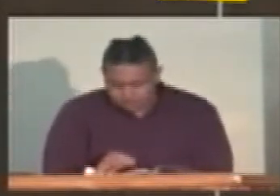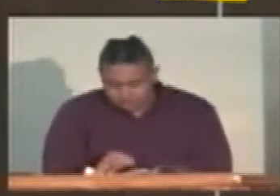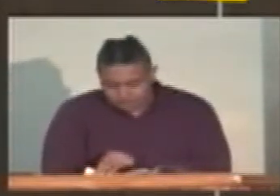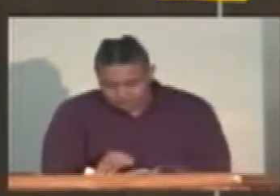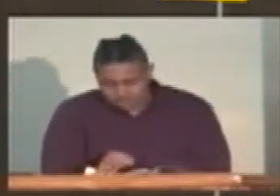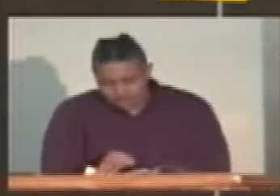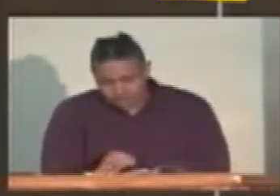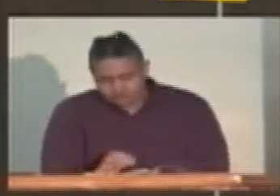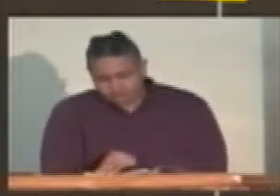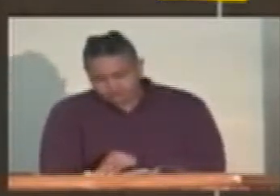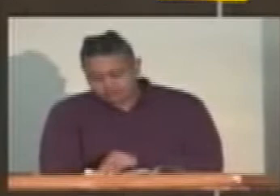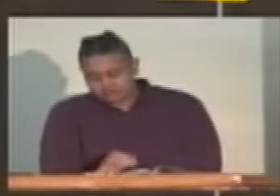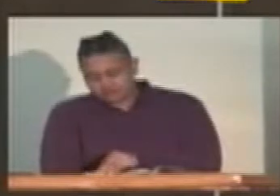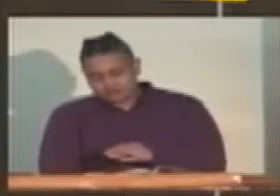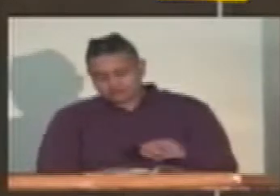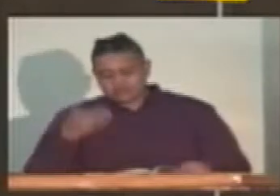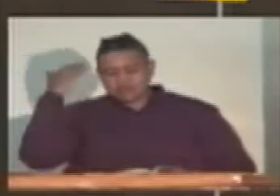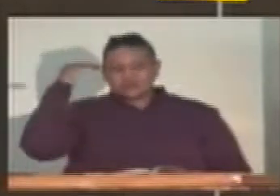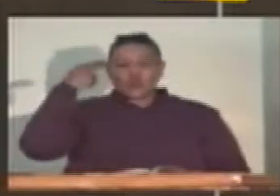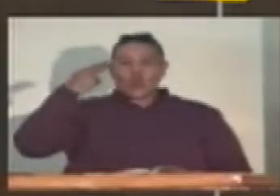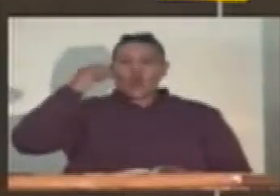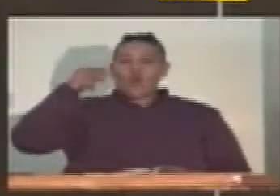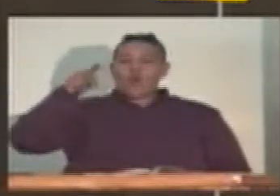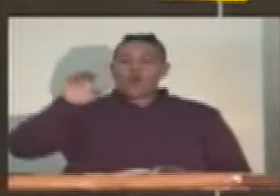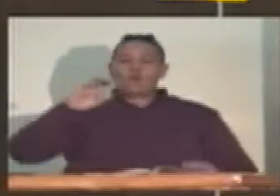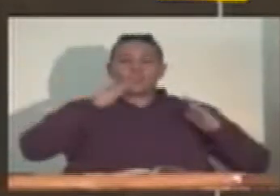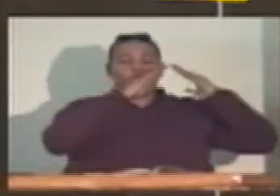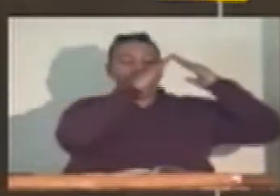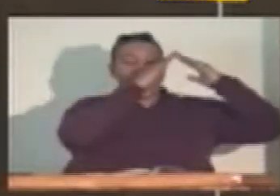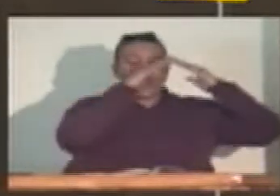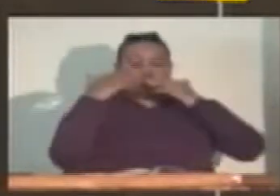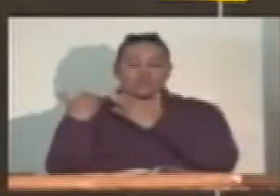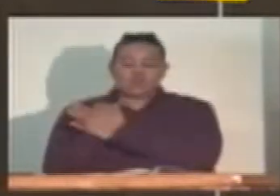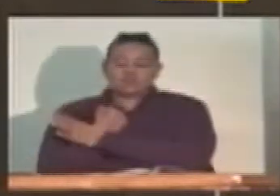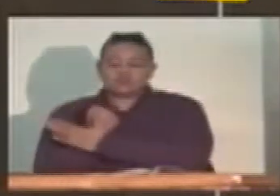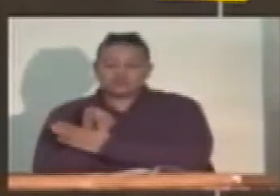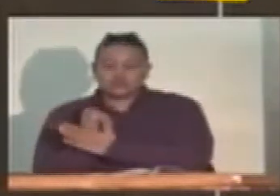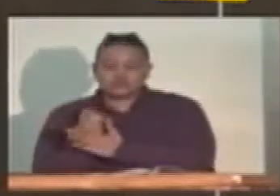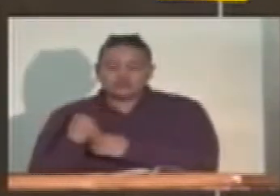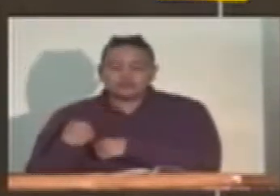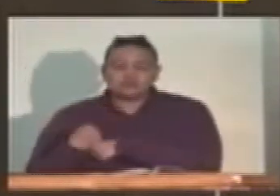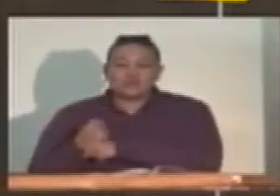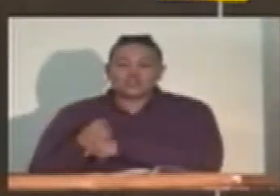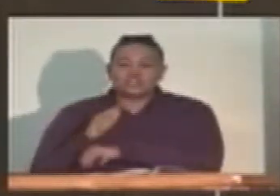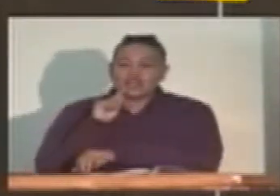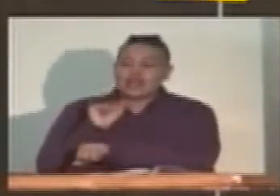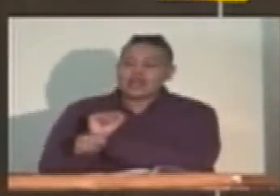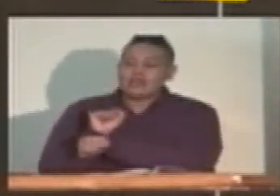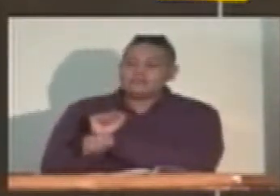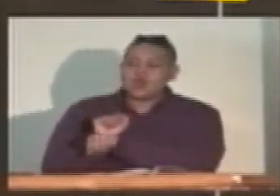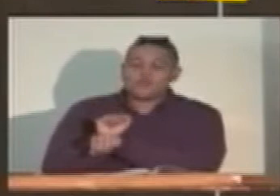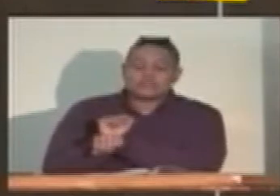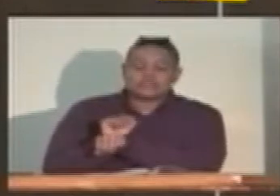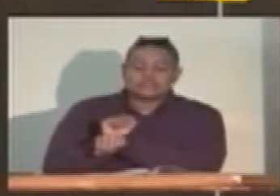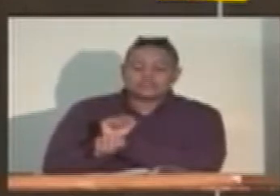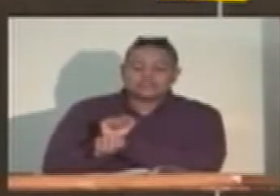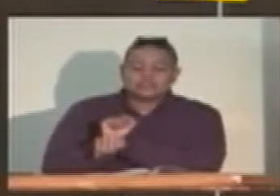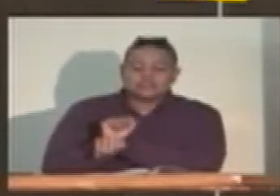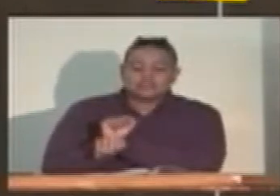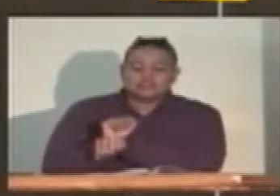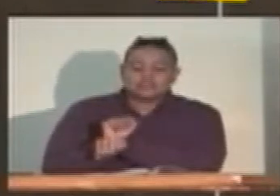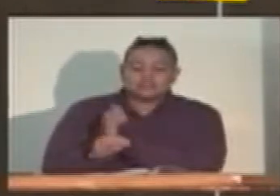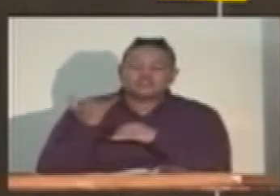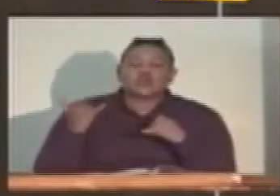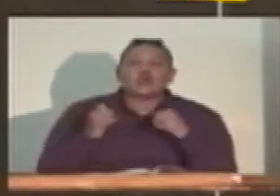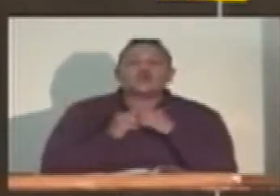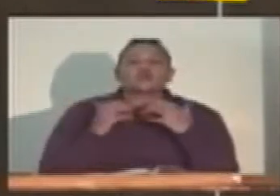the acronym HOPE, Housing, Opportunity, Production,